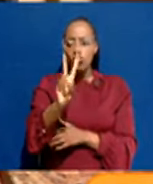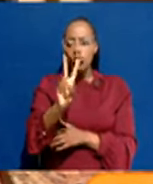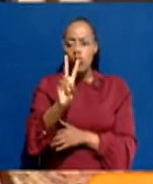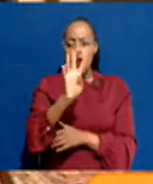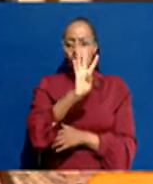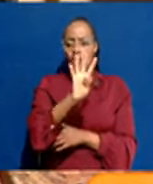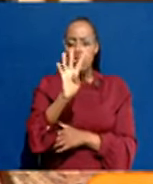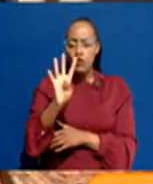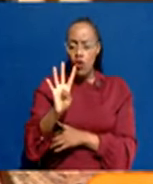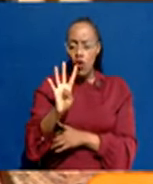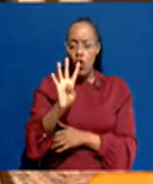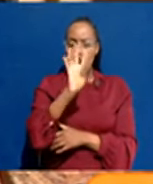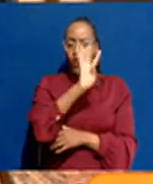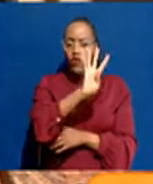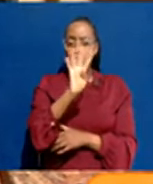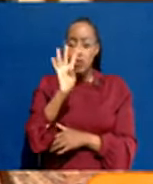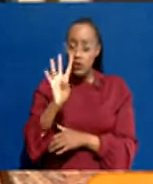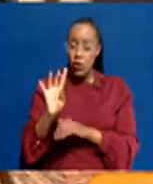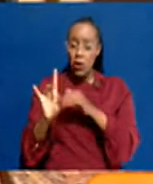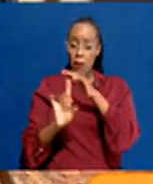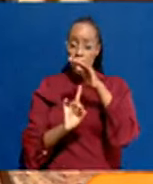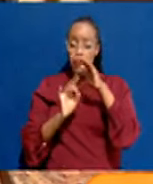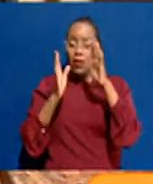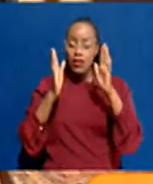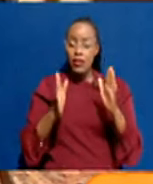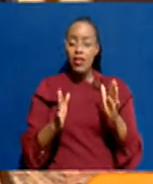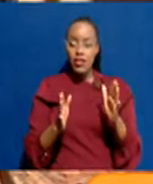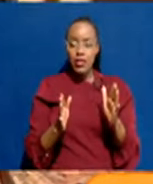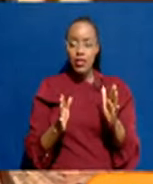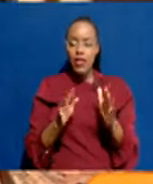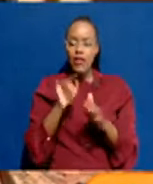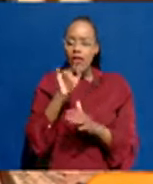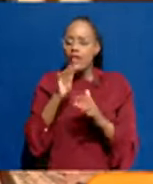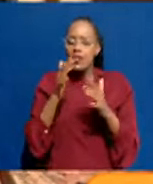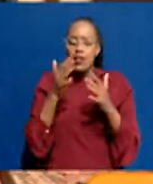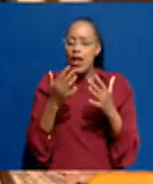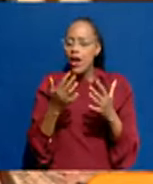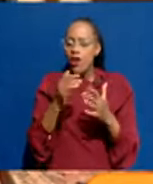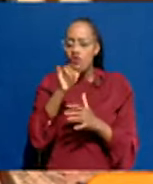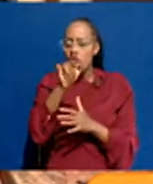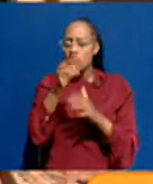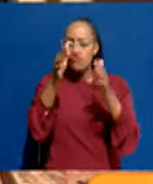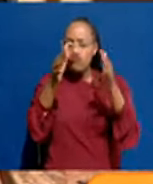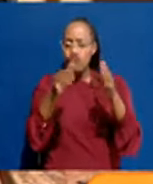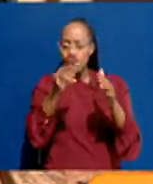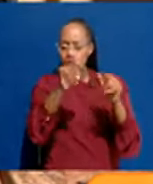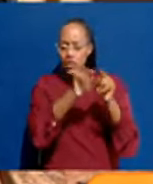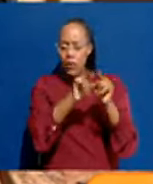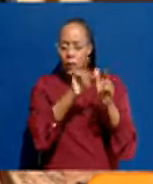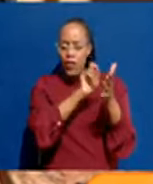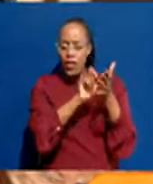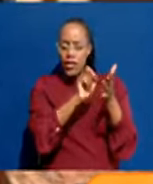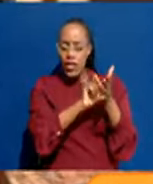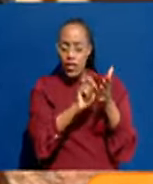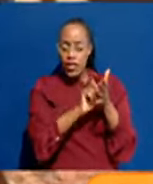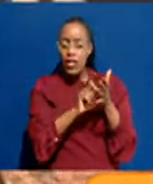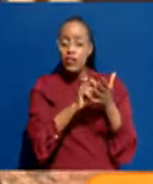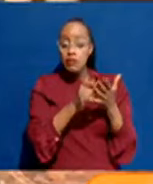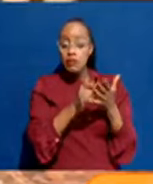44 ministers. Yes. How was it for you as the secretary to the